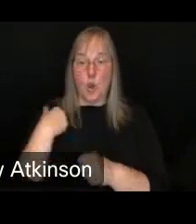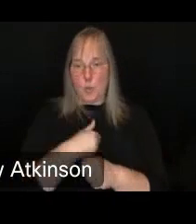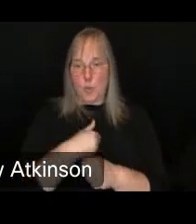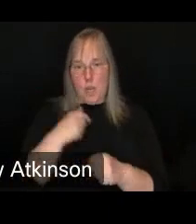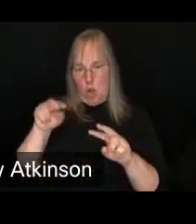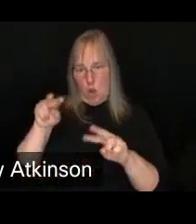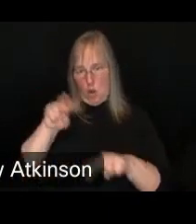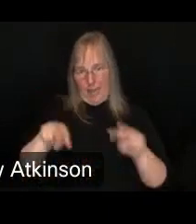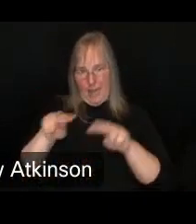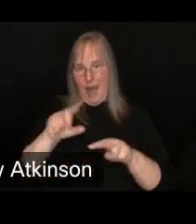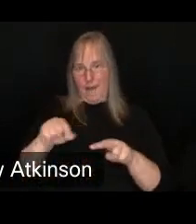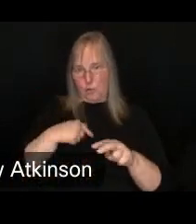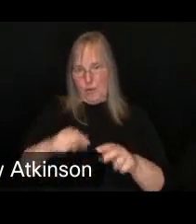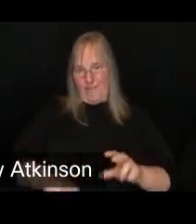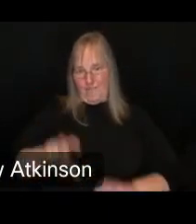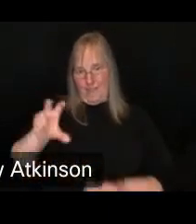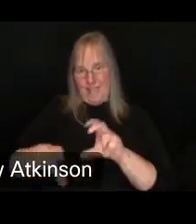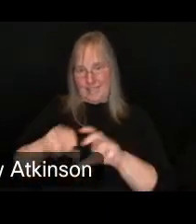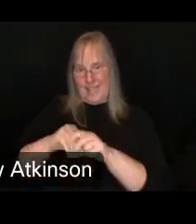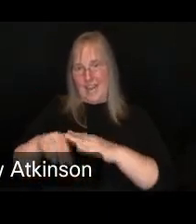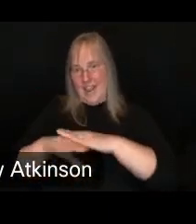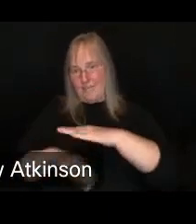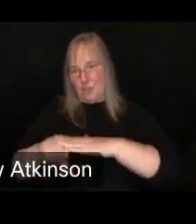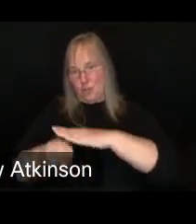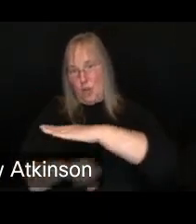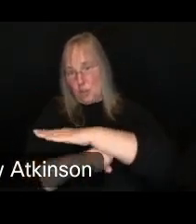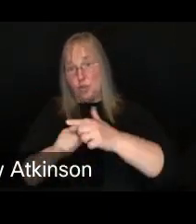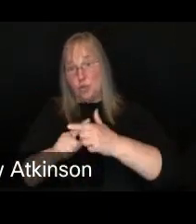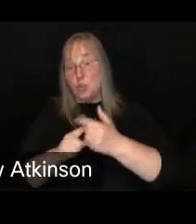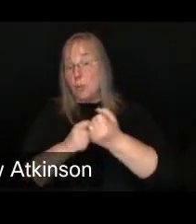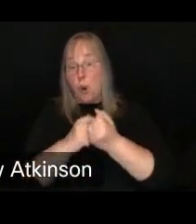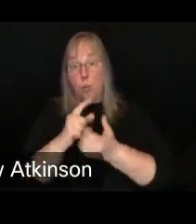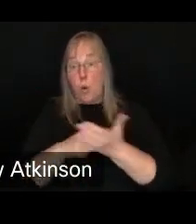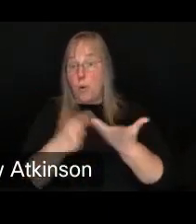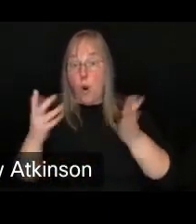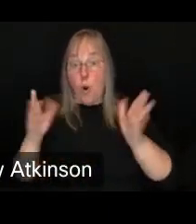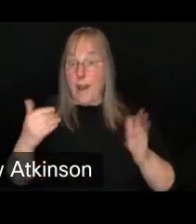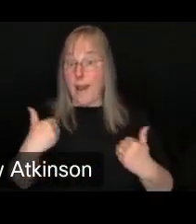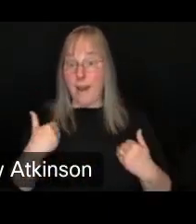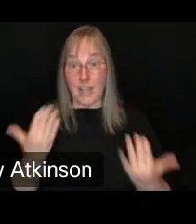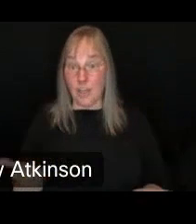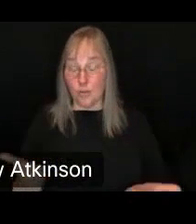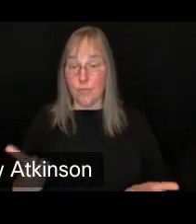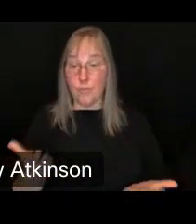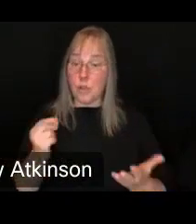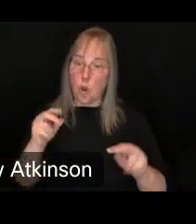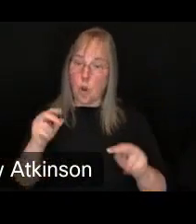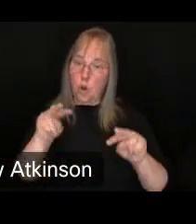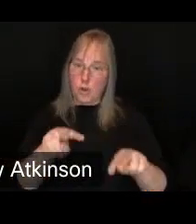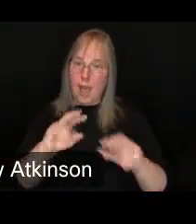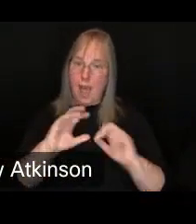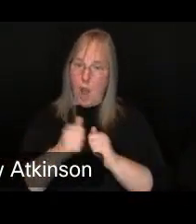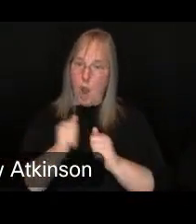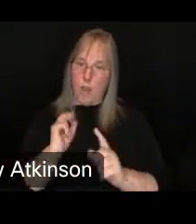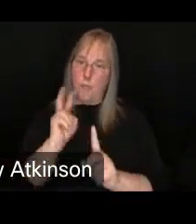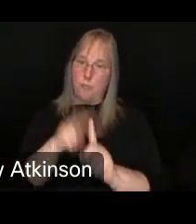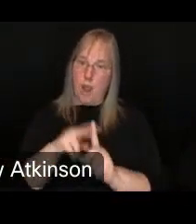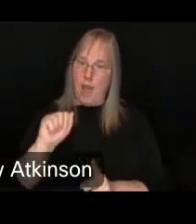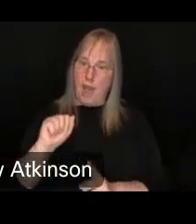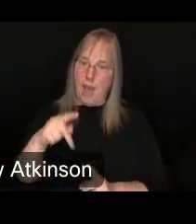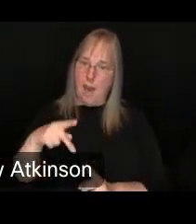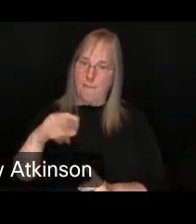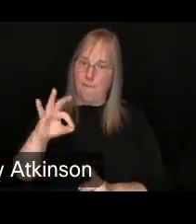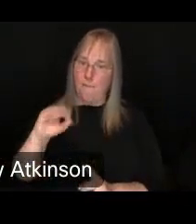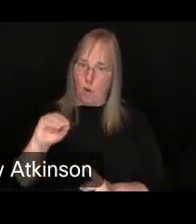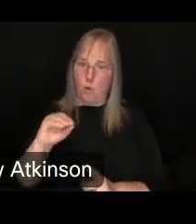in infrastructure to support what we already have here. So looking at how we apply AFO is, to me, going to be one of the most